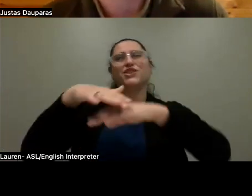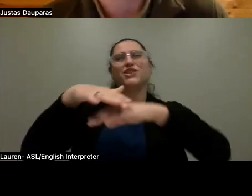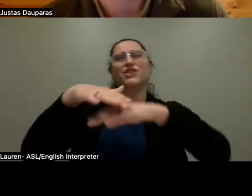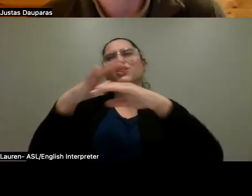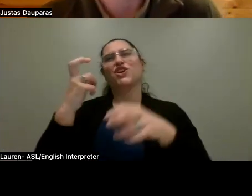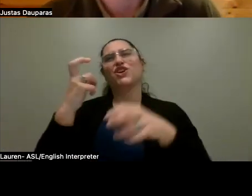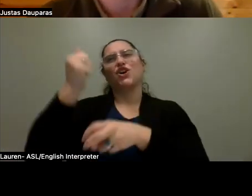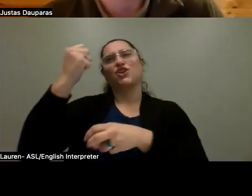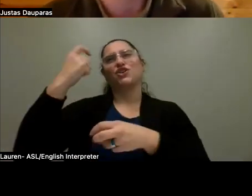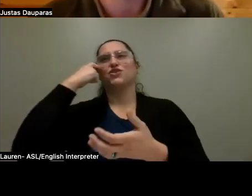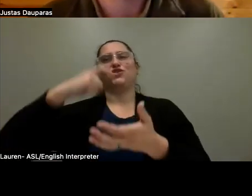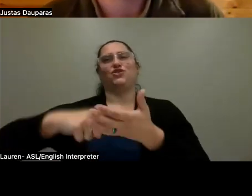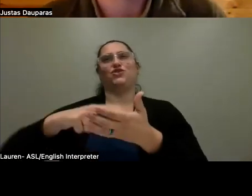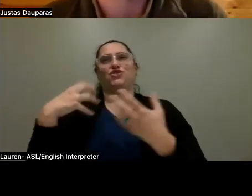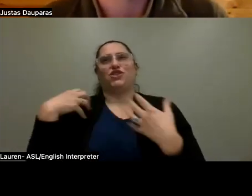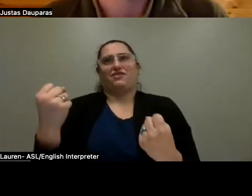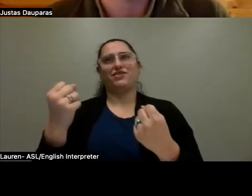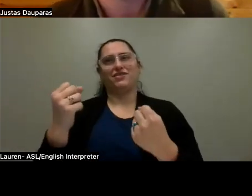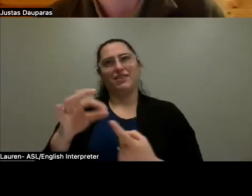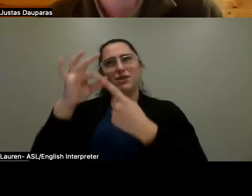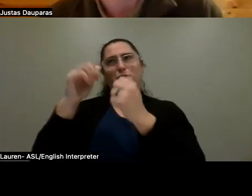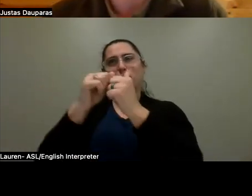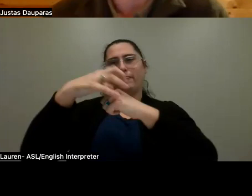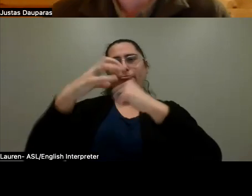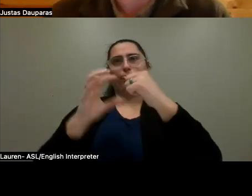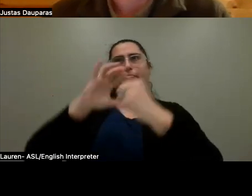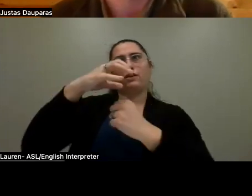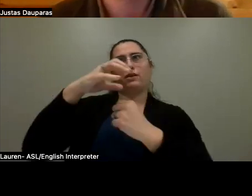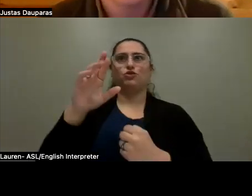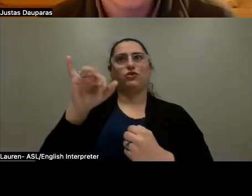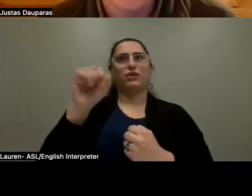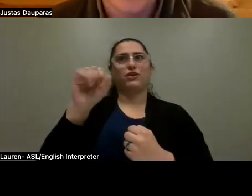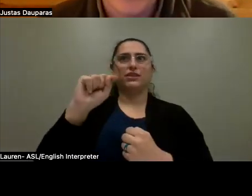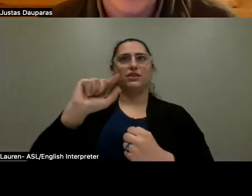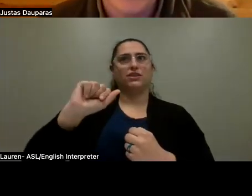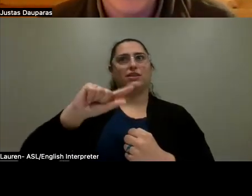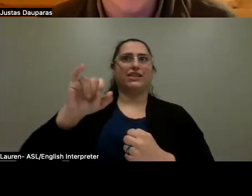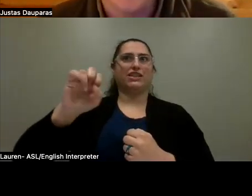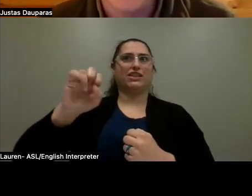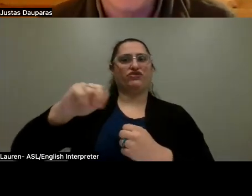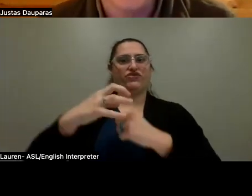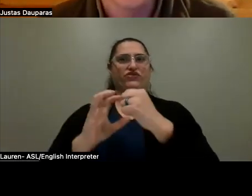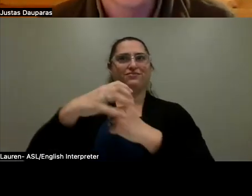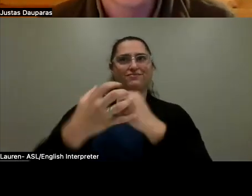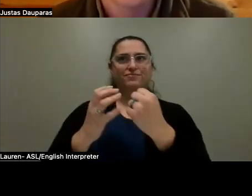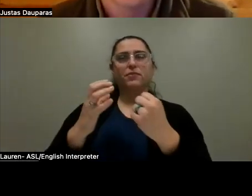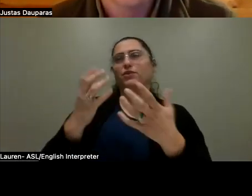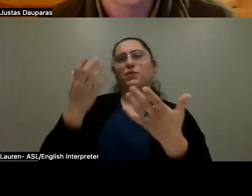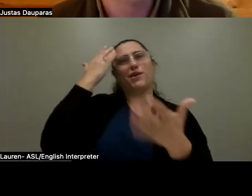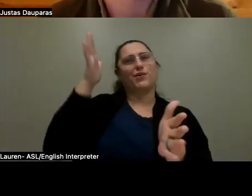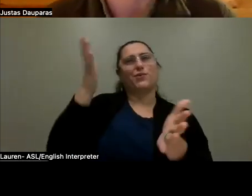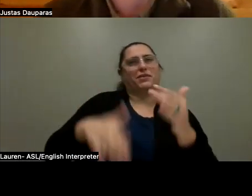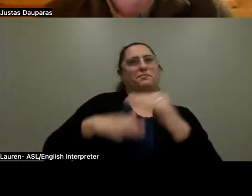and it's also a function of the crystallization and so on. I have no idea what is the maximum accuracy.